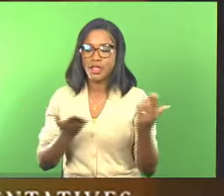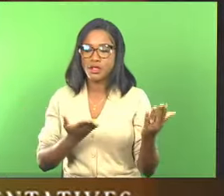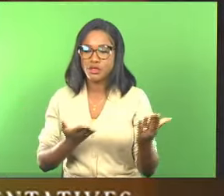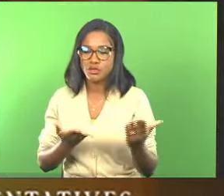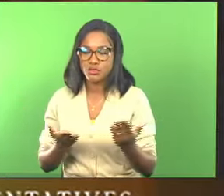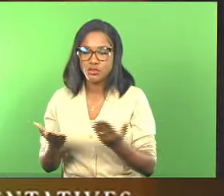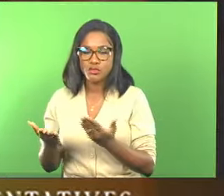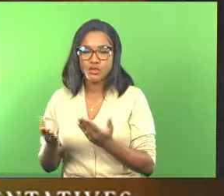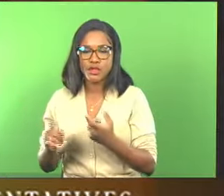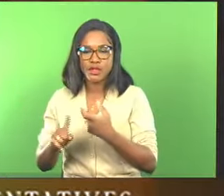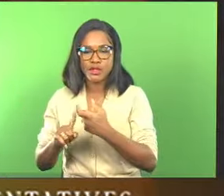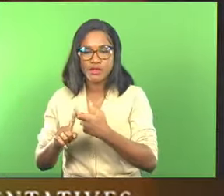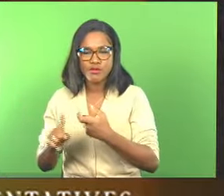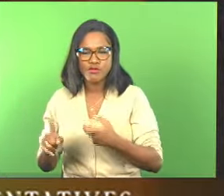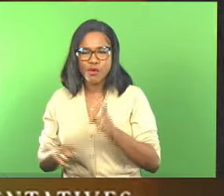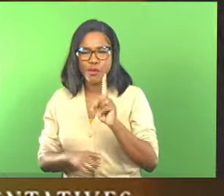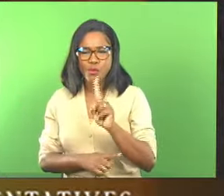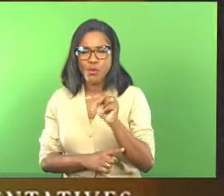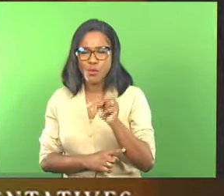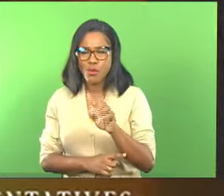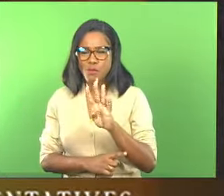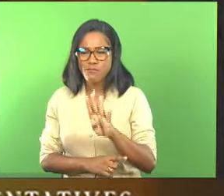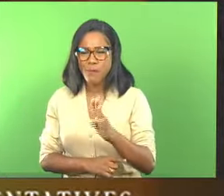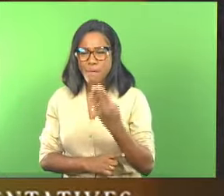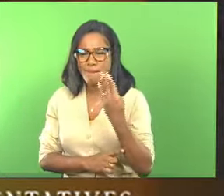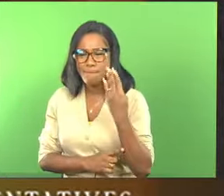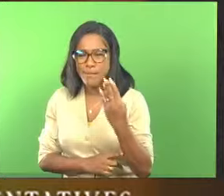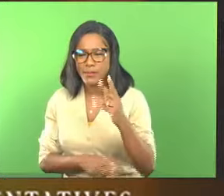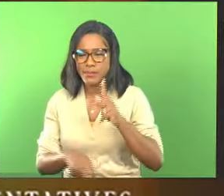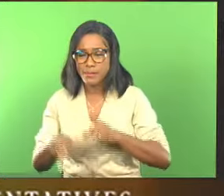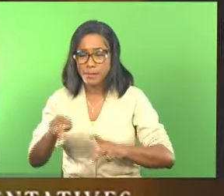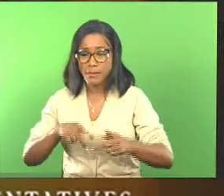greetings from 1.4 billion people of India.